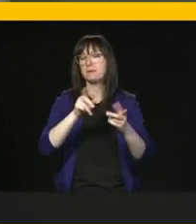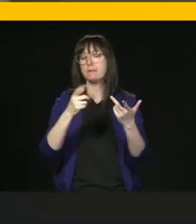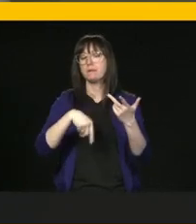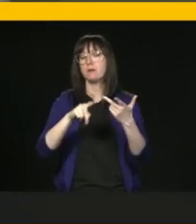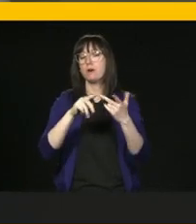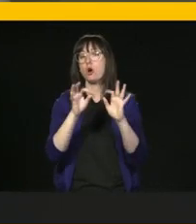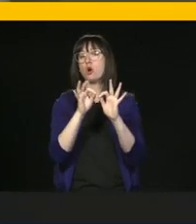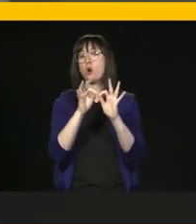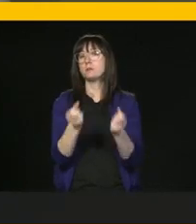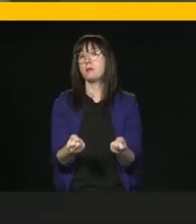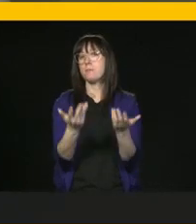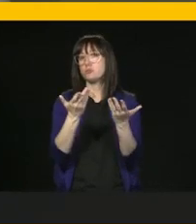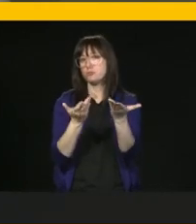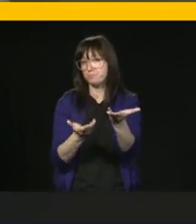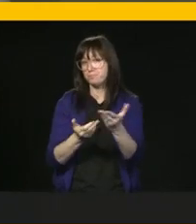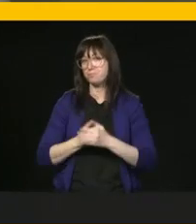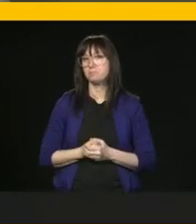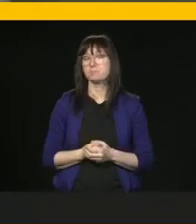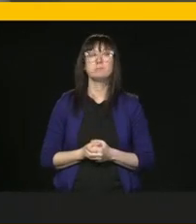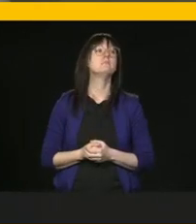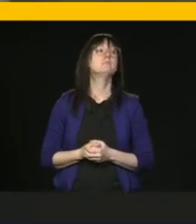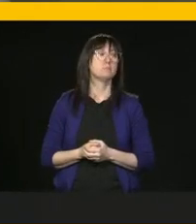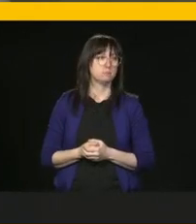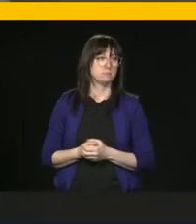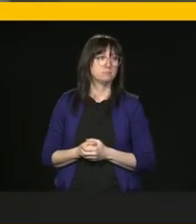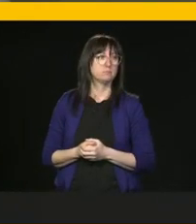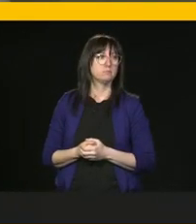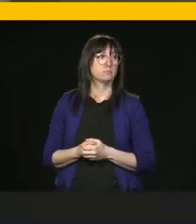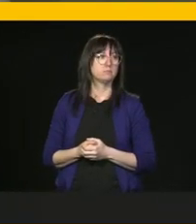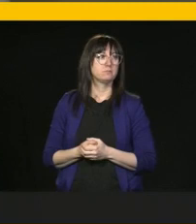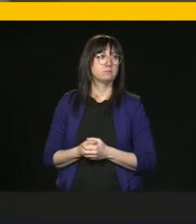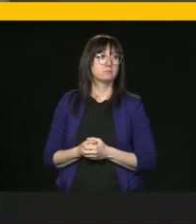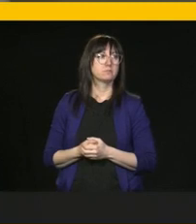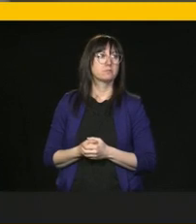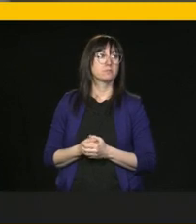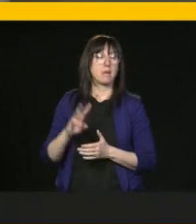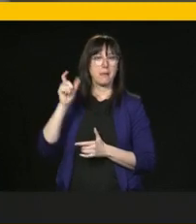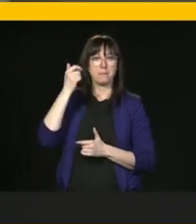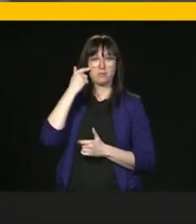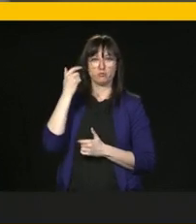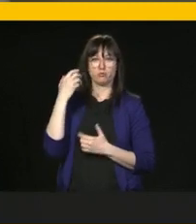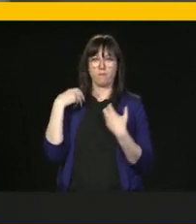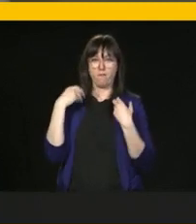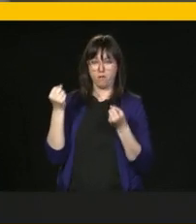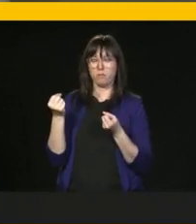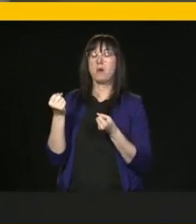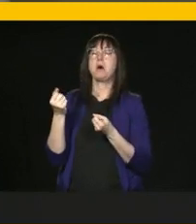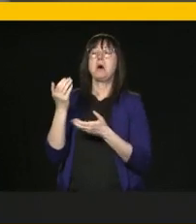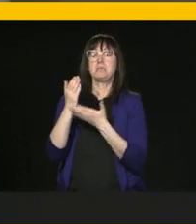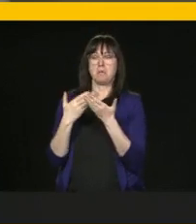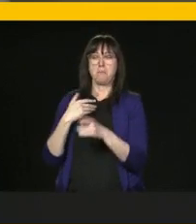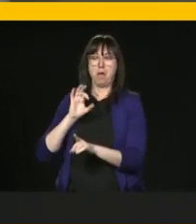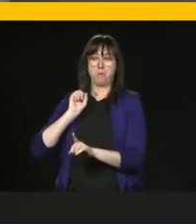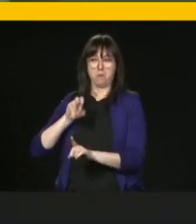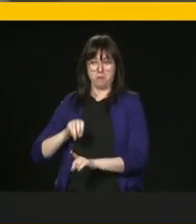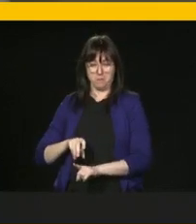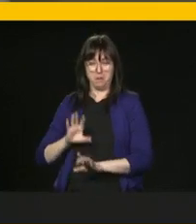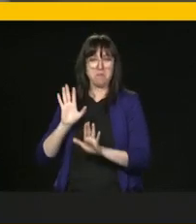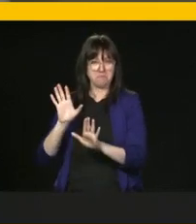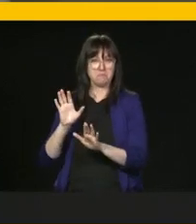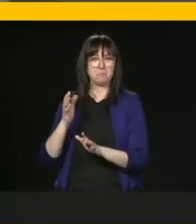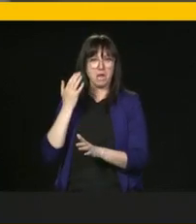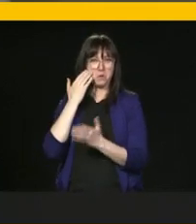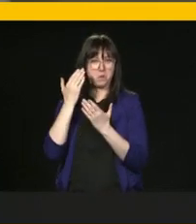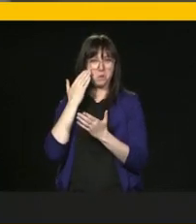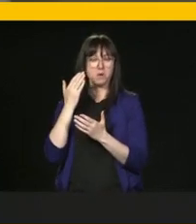I can provide some of those details and not all of them. We will get you some that I cannot provide. We had an initial amount of $50